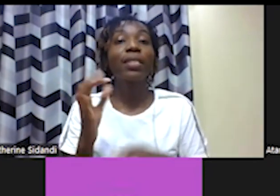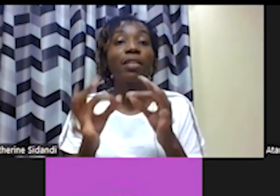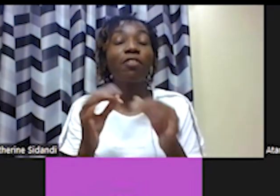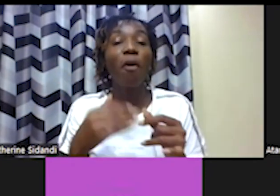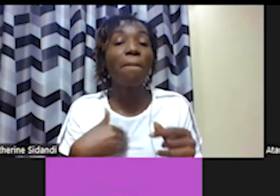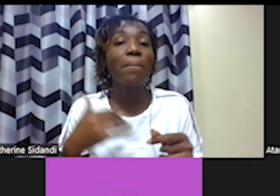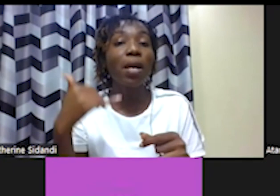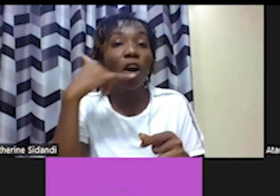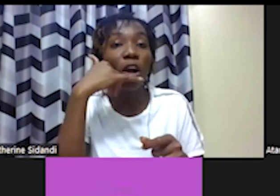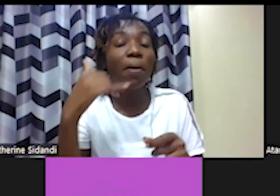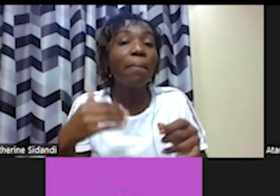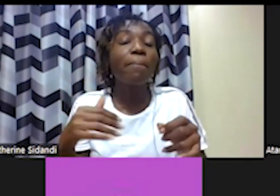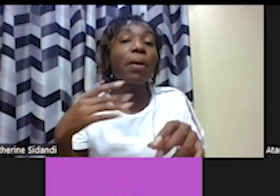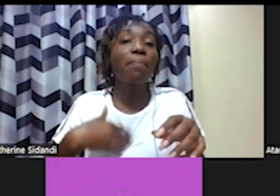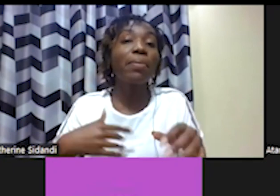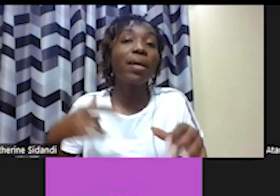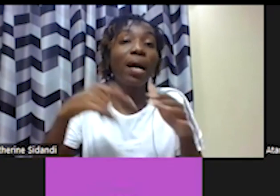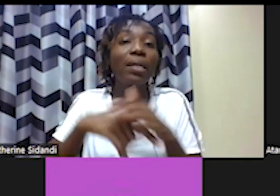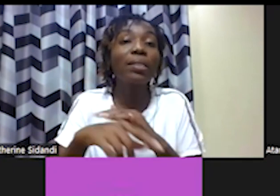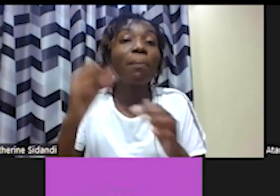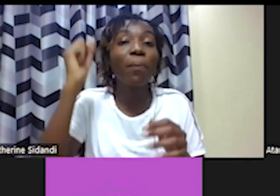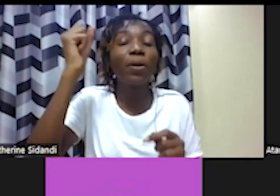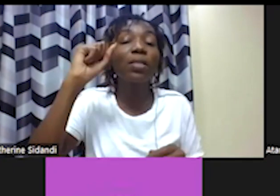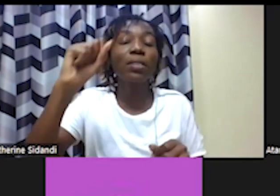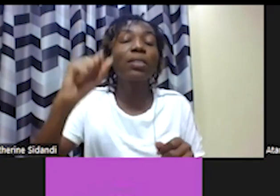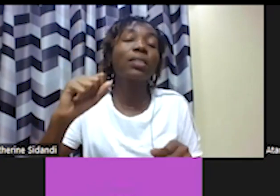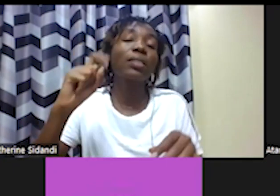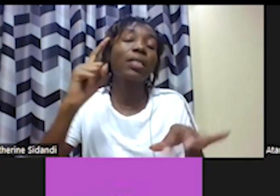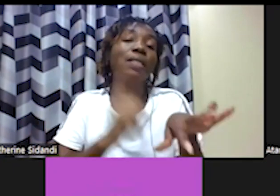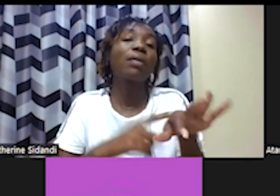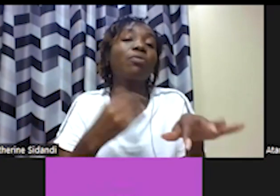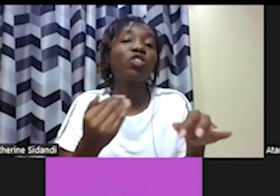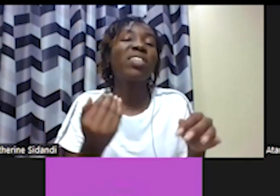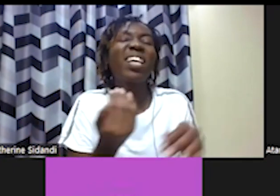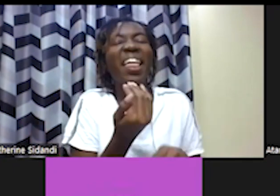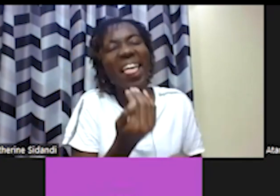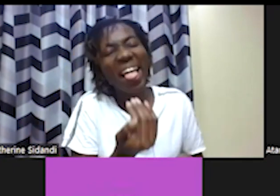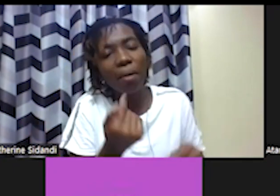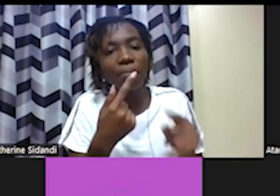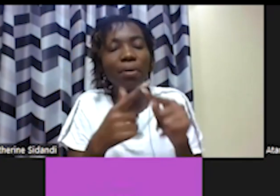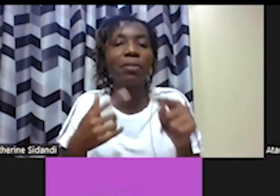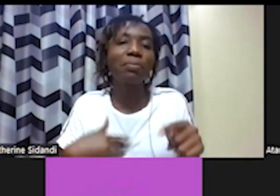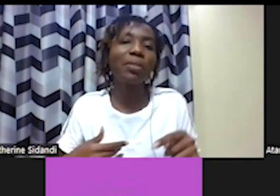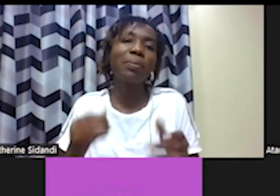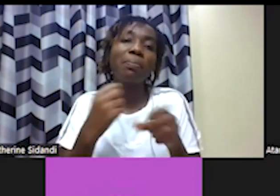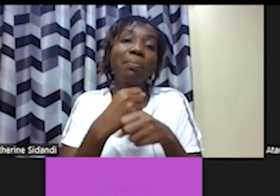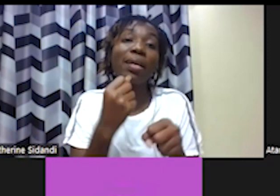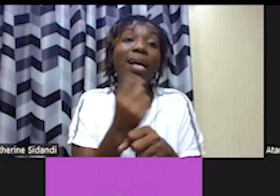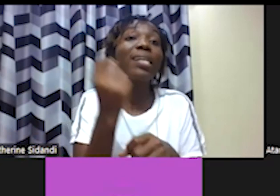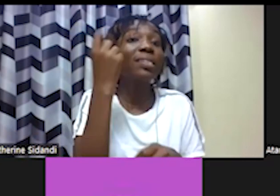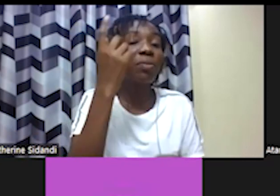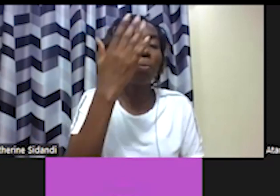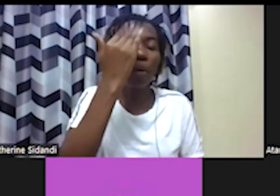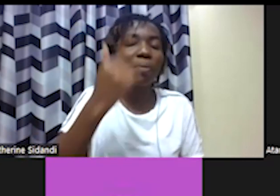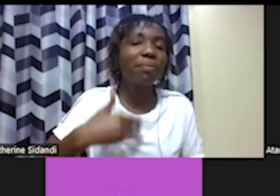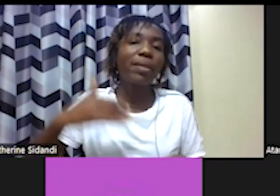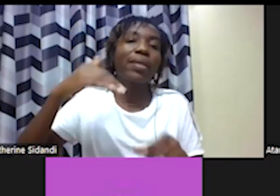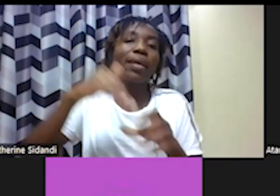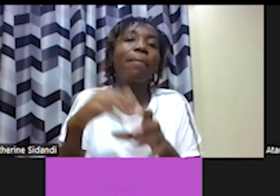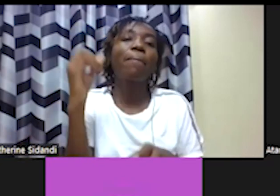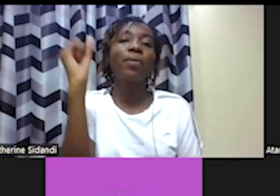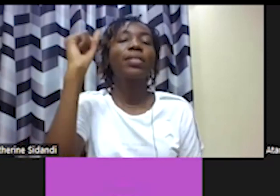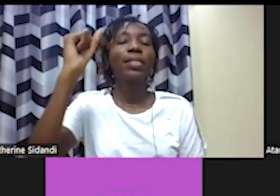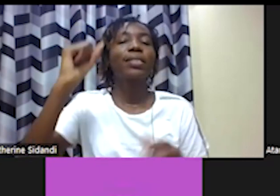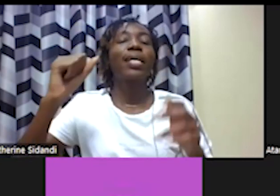because I came into politics and the children were still young, but I made them understand why I'm in politics. And that when I